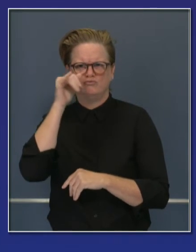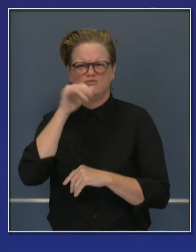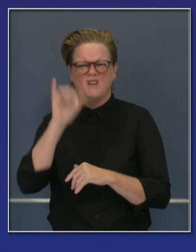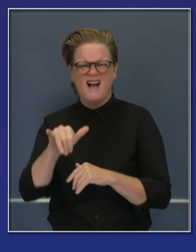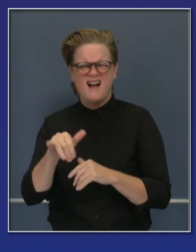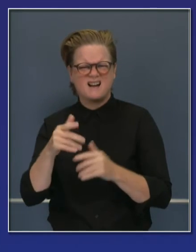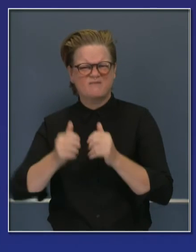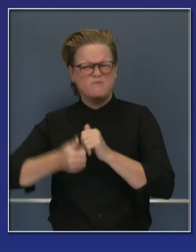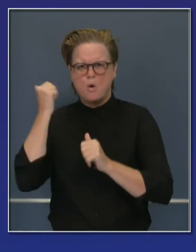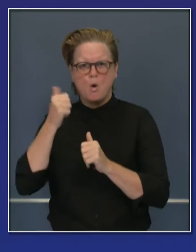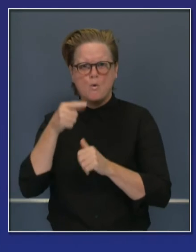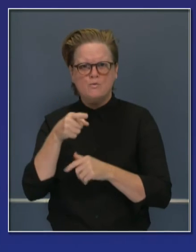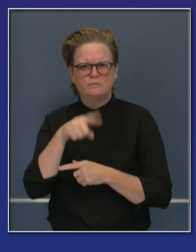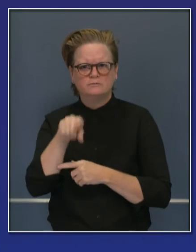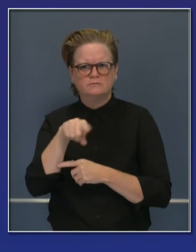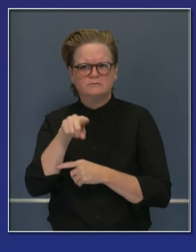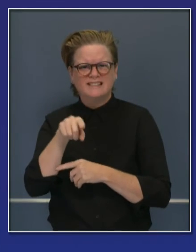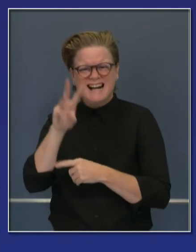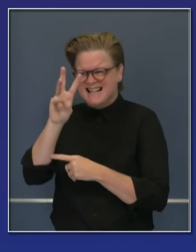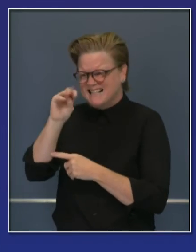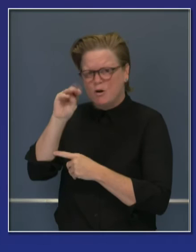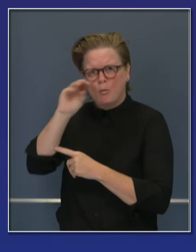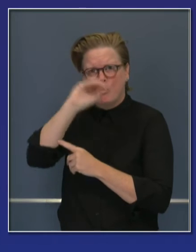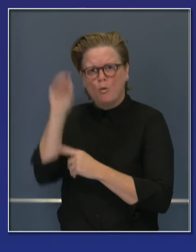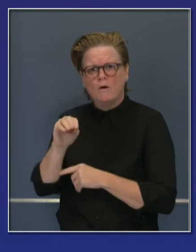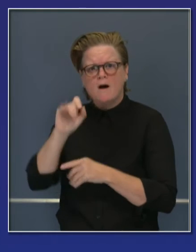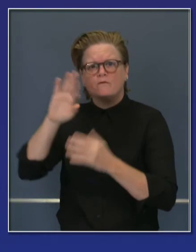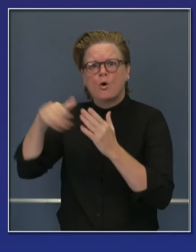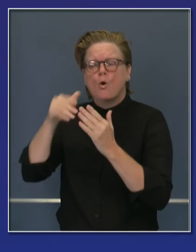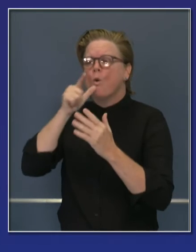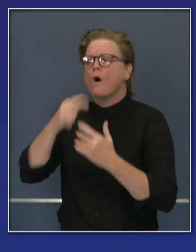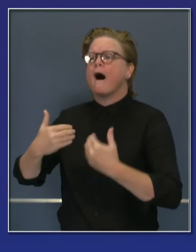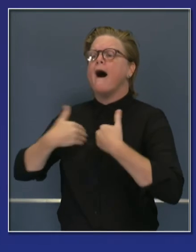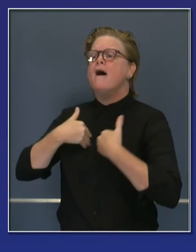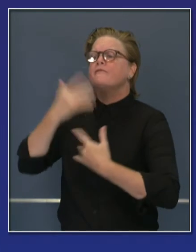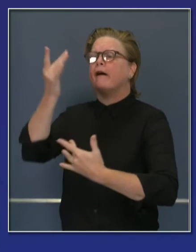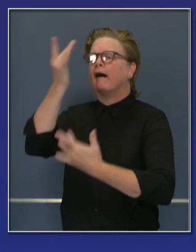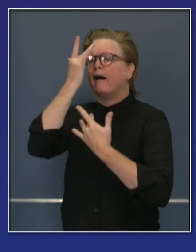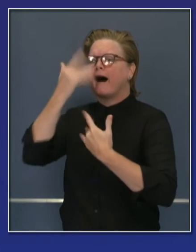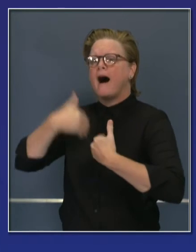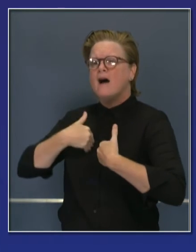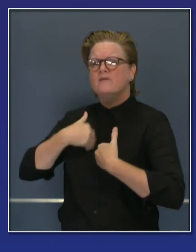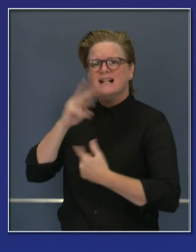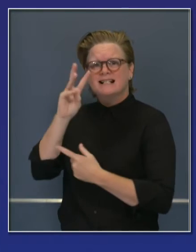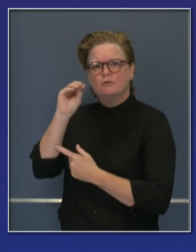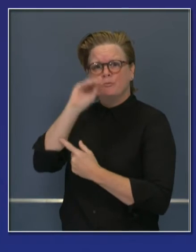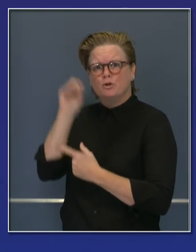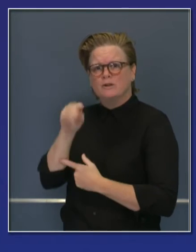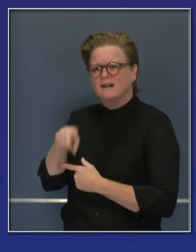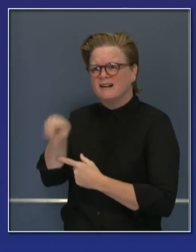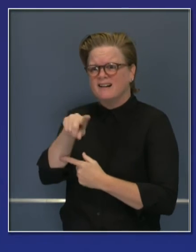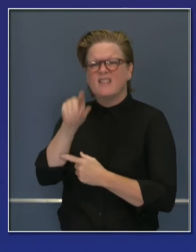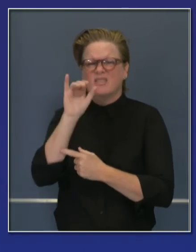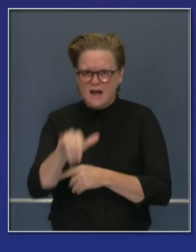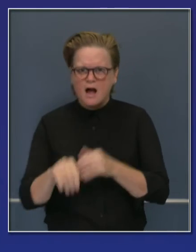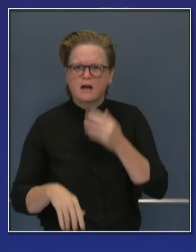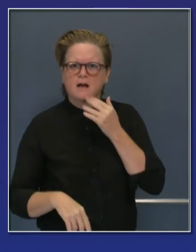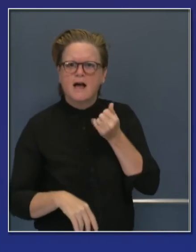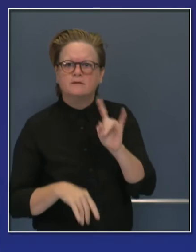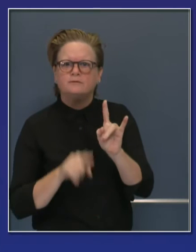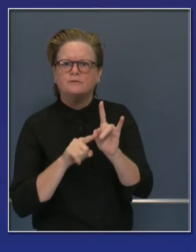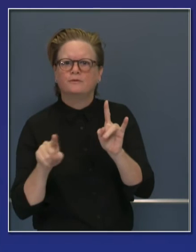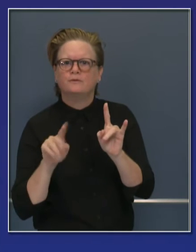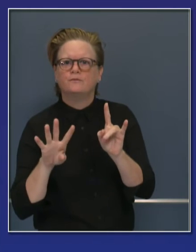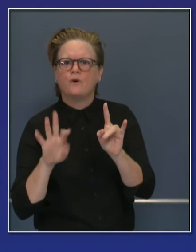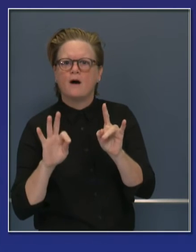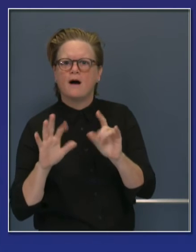representing 60% of all of our new cases. Back to the mythology that somehow this disease